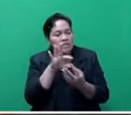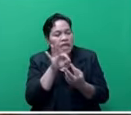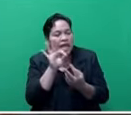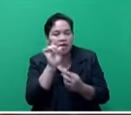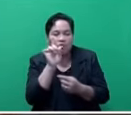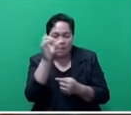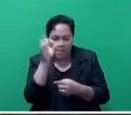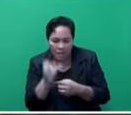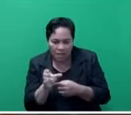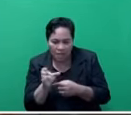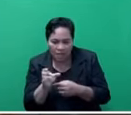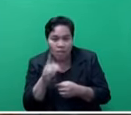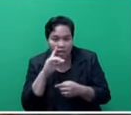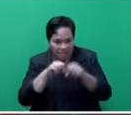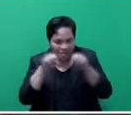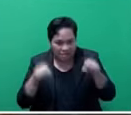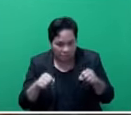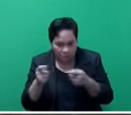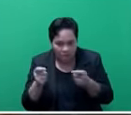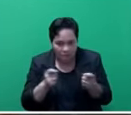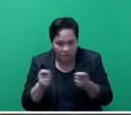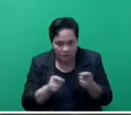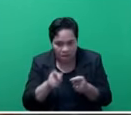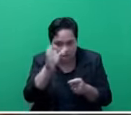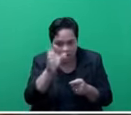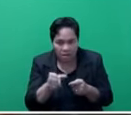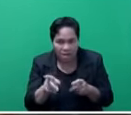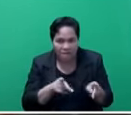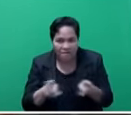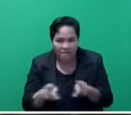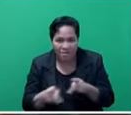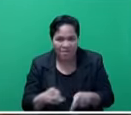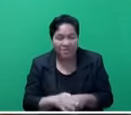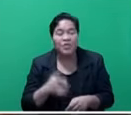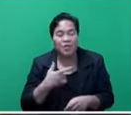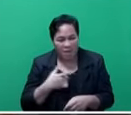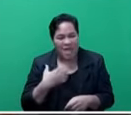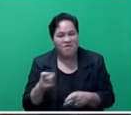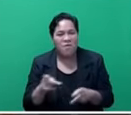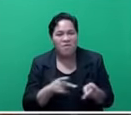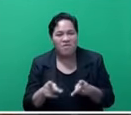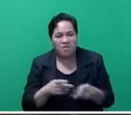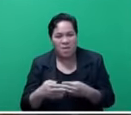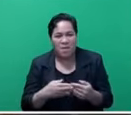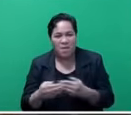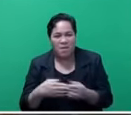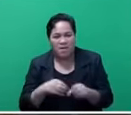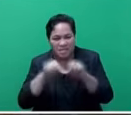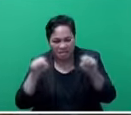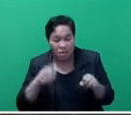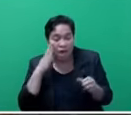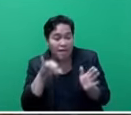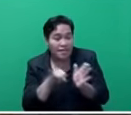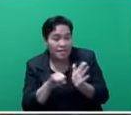person, then you have a system to manage that person's performance. That's why you have a performance management system. You identify, you have